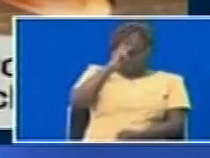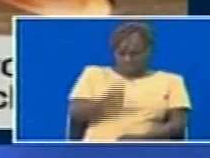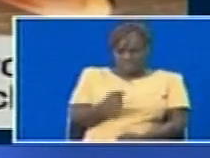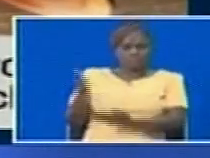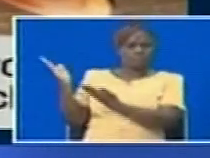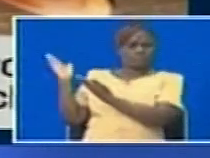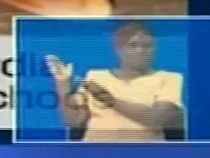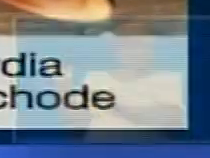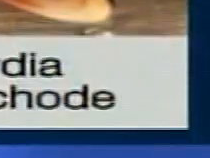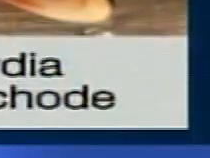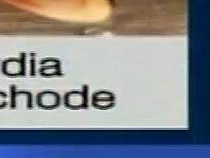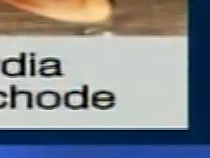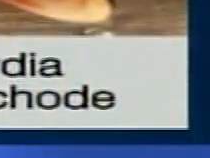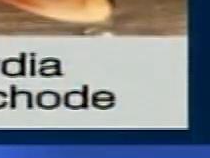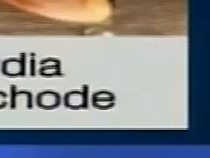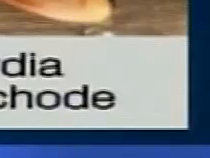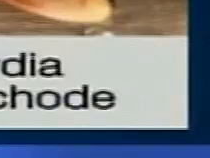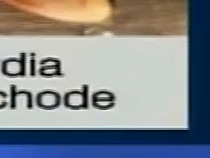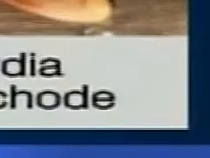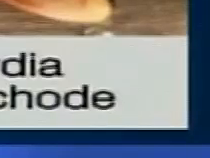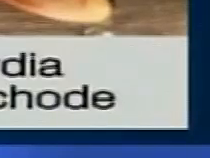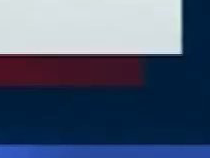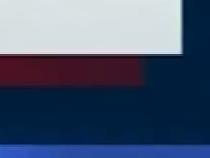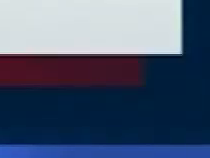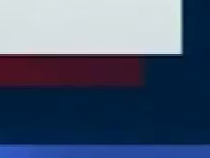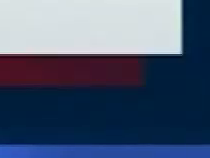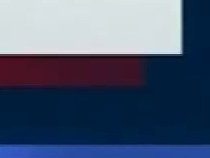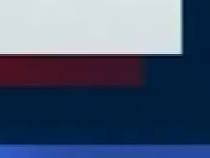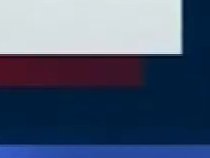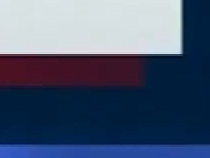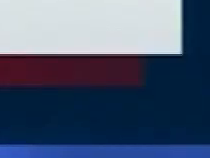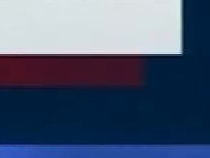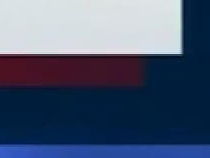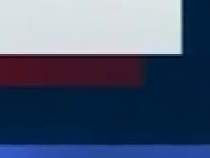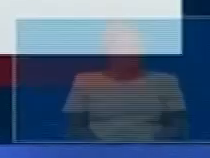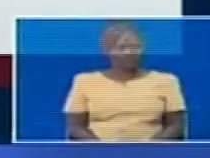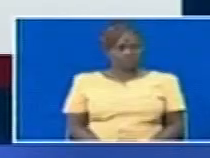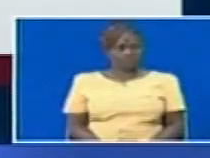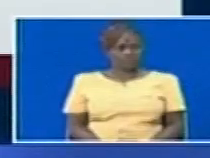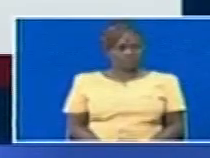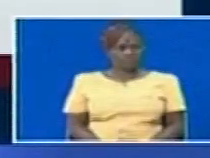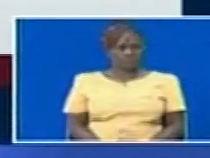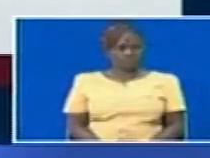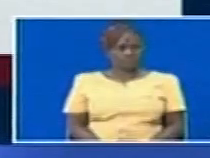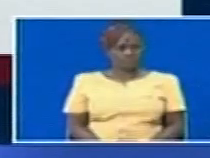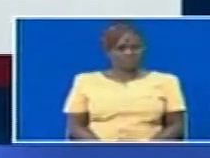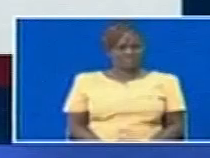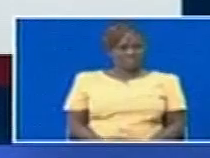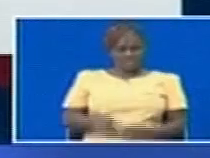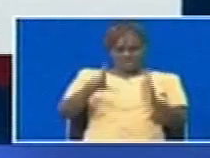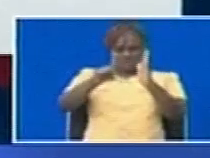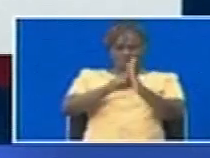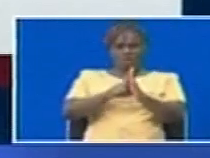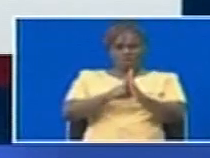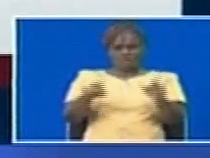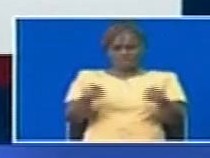Kome, Agnes Murgor, and Lydia Achode. High Court Judge Isaac Lenaola and Moi University Law Faculty